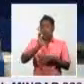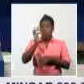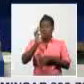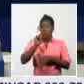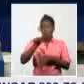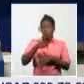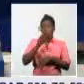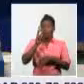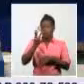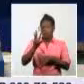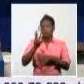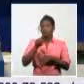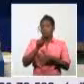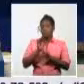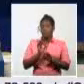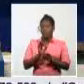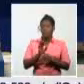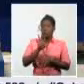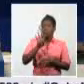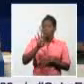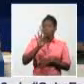1,437 have tested positive.